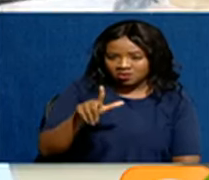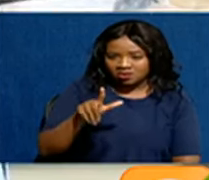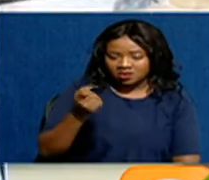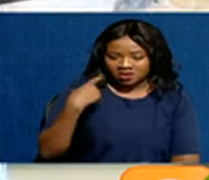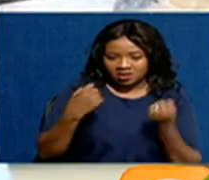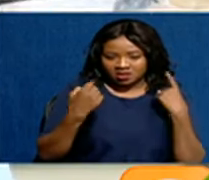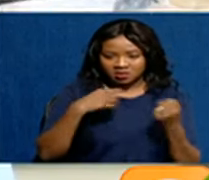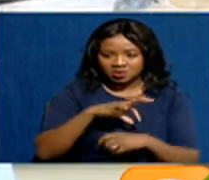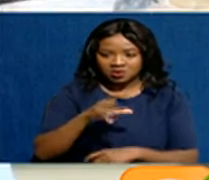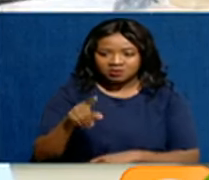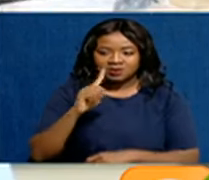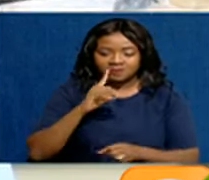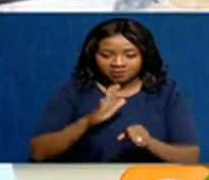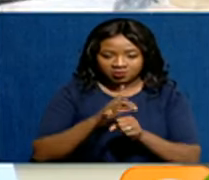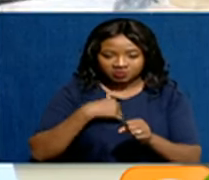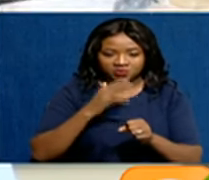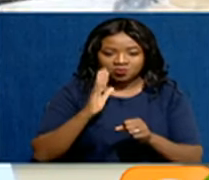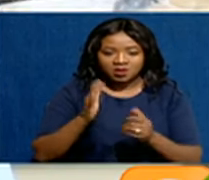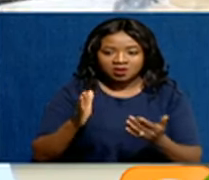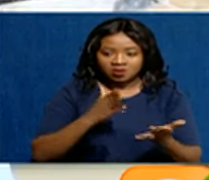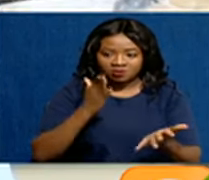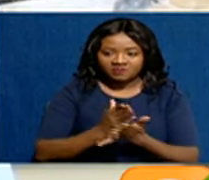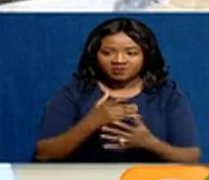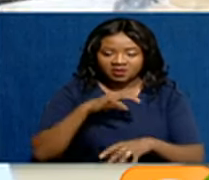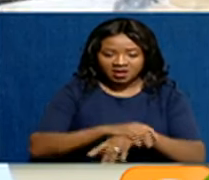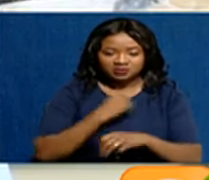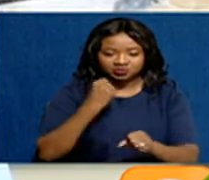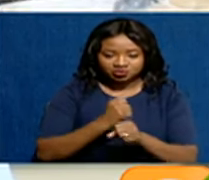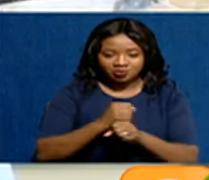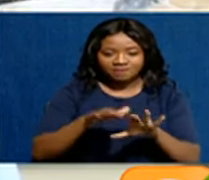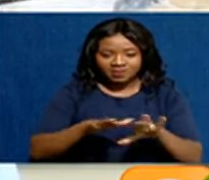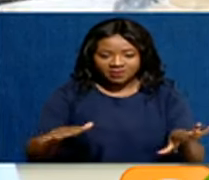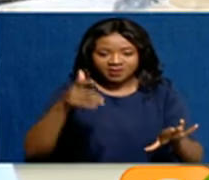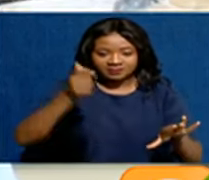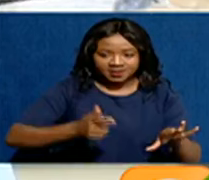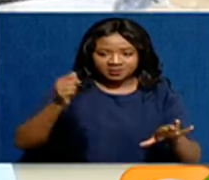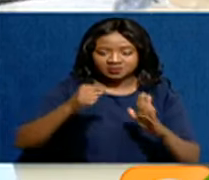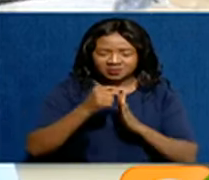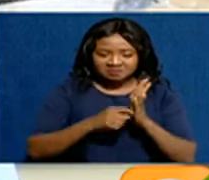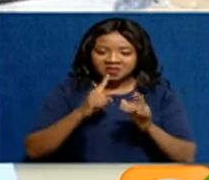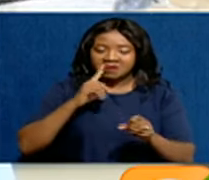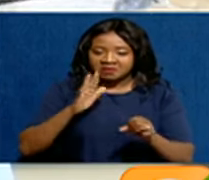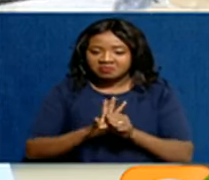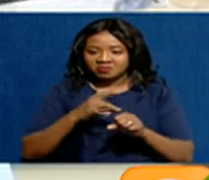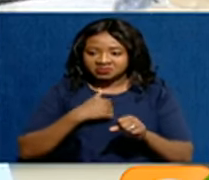Kericho County, akaniambia atani confirm to permanent and pensionable terms. Nikakuwa promised